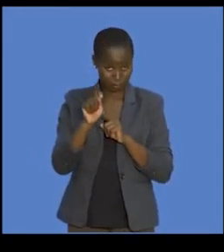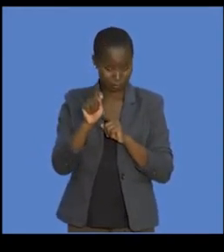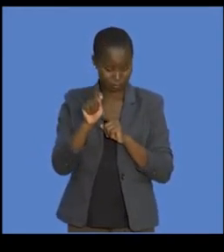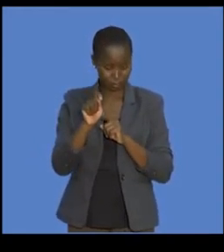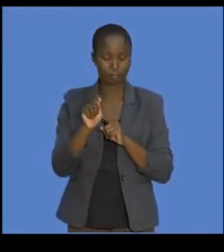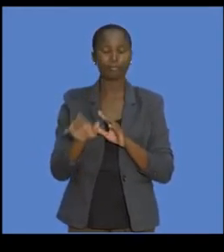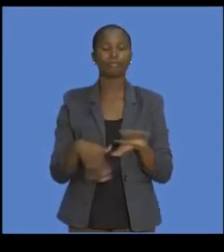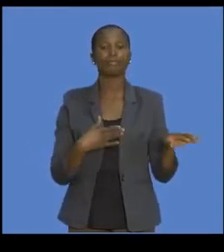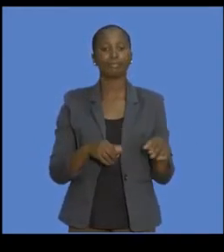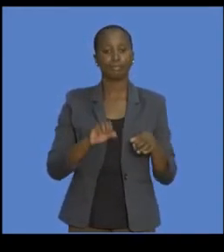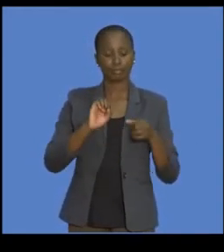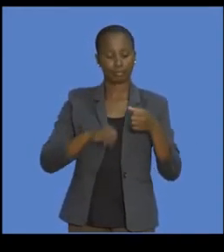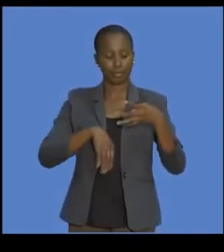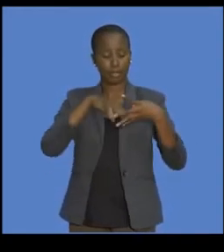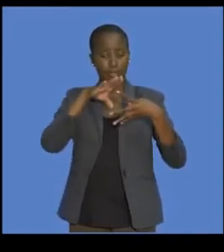The fourth step is that the